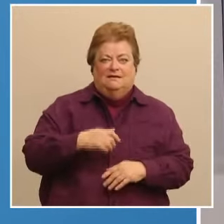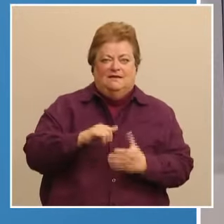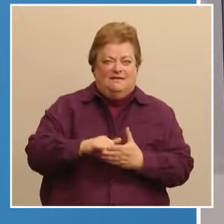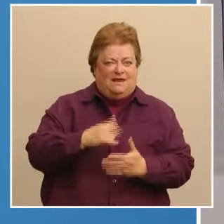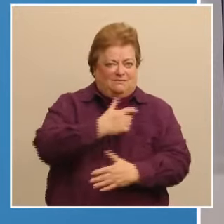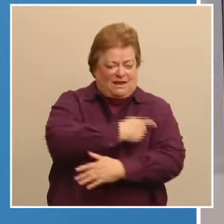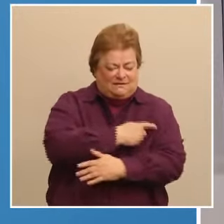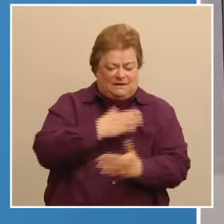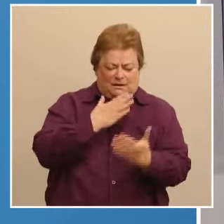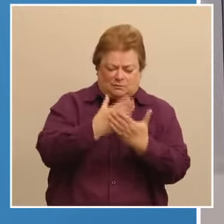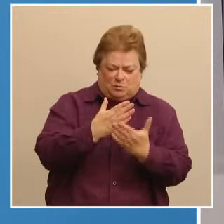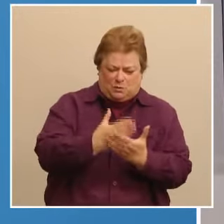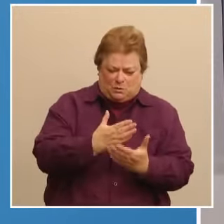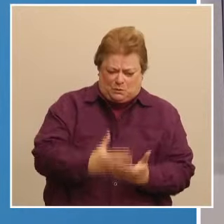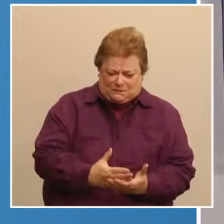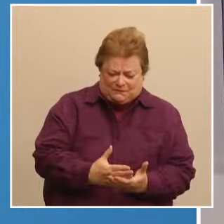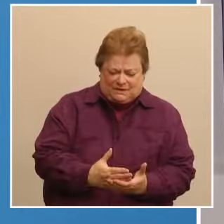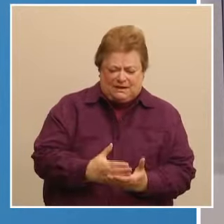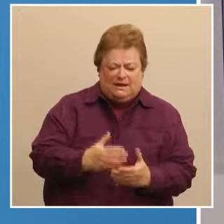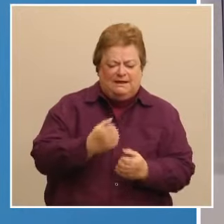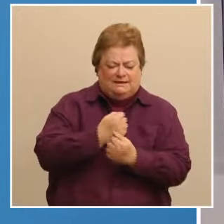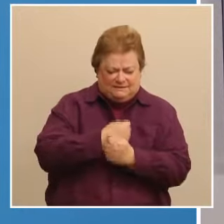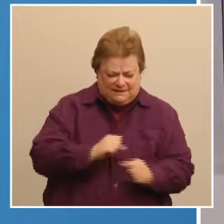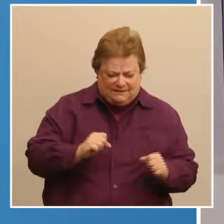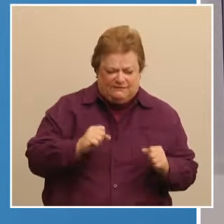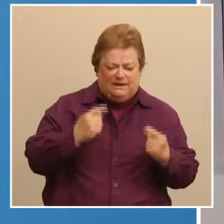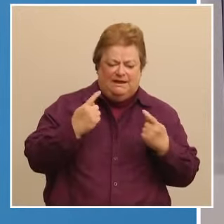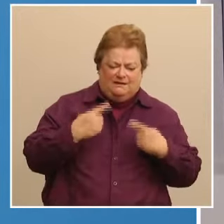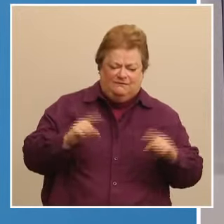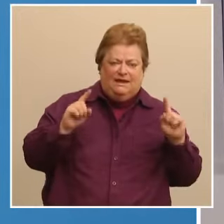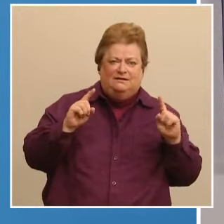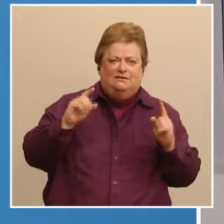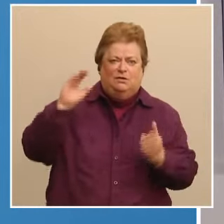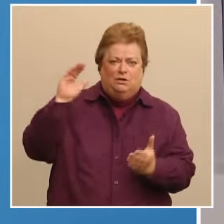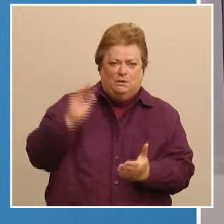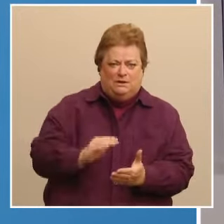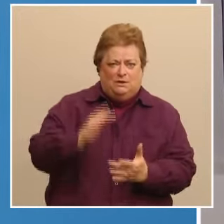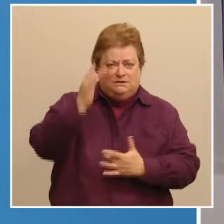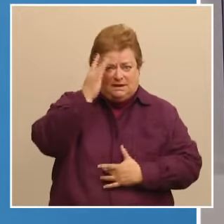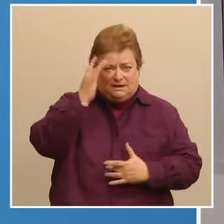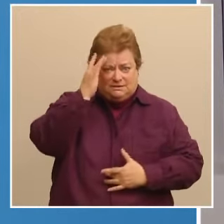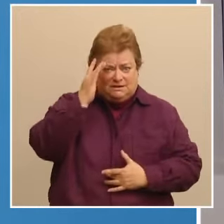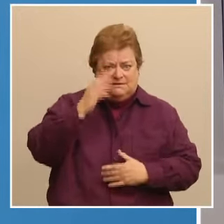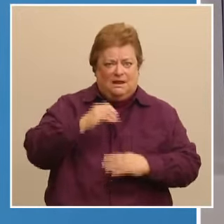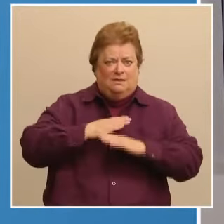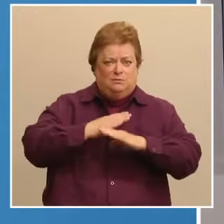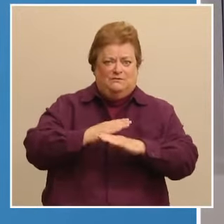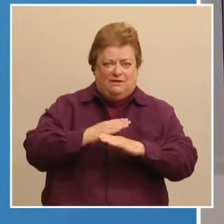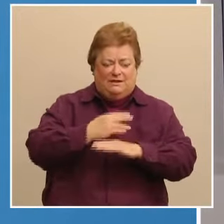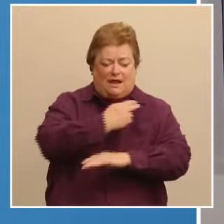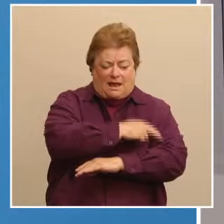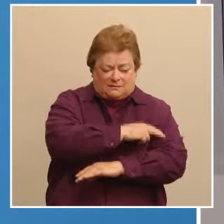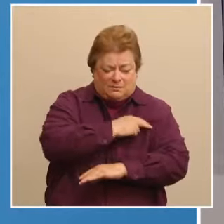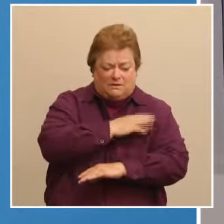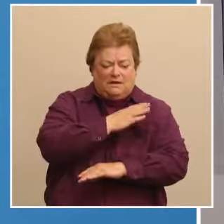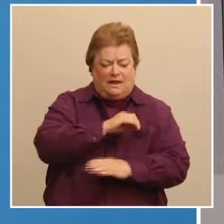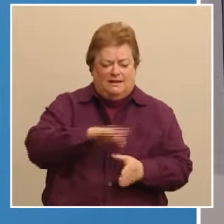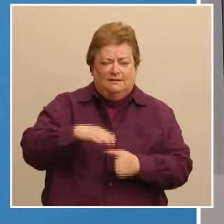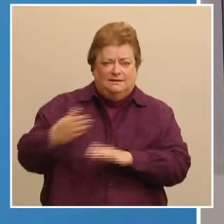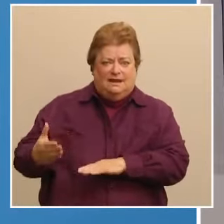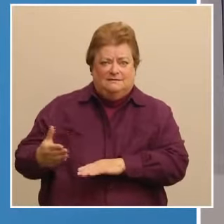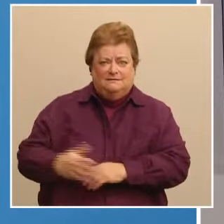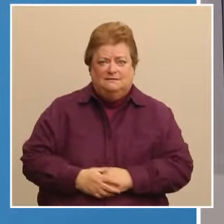after study has safely and effectively reduced the likelihood of illness and prevented hospitalizations and